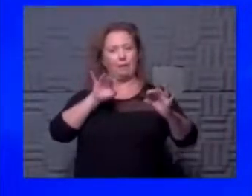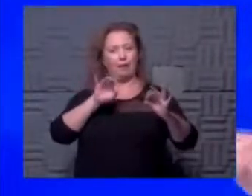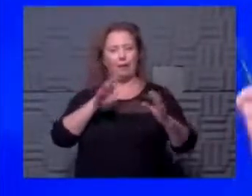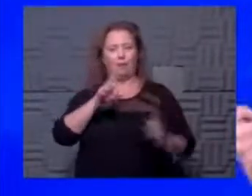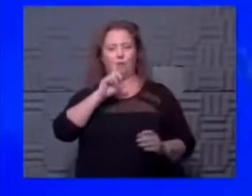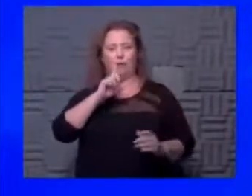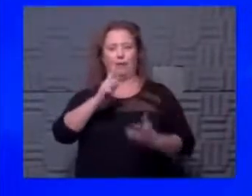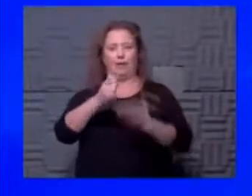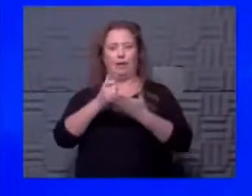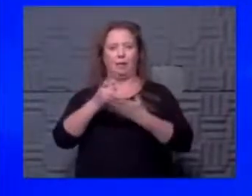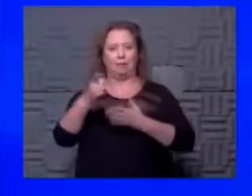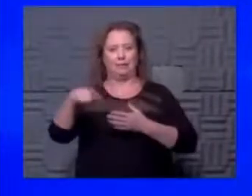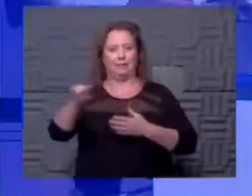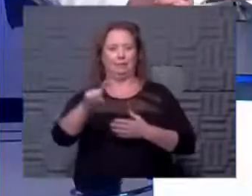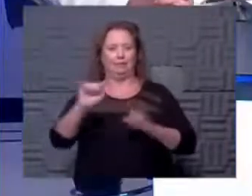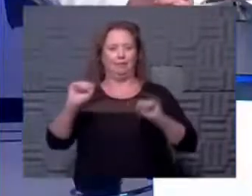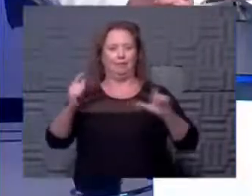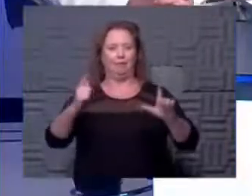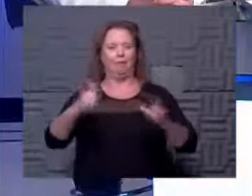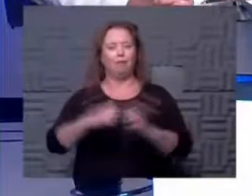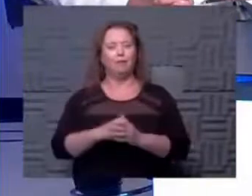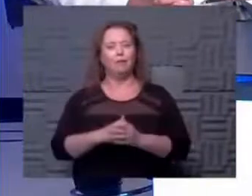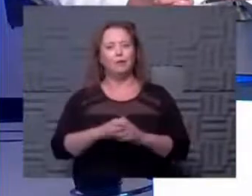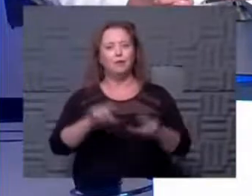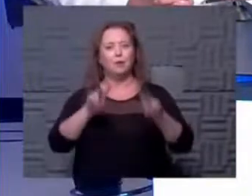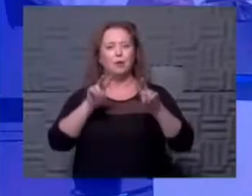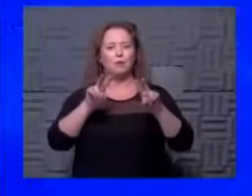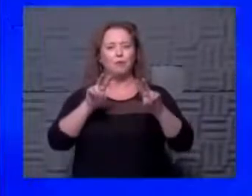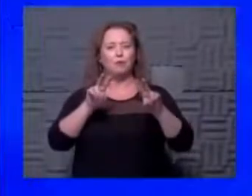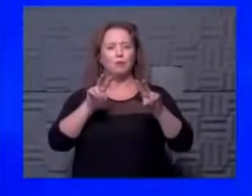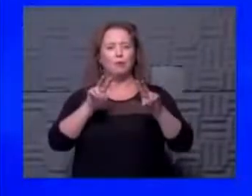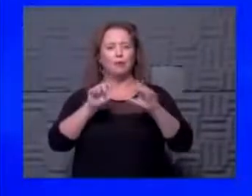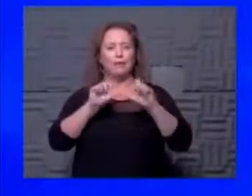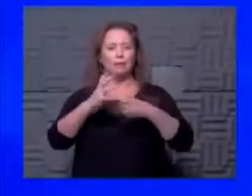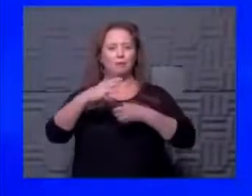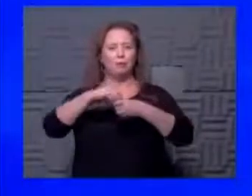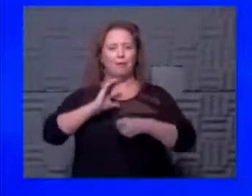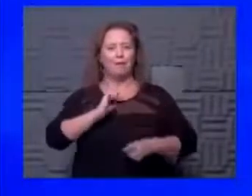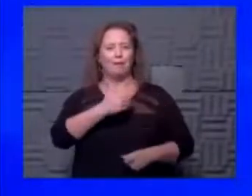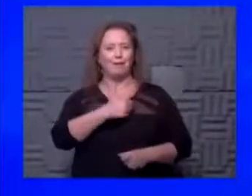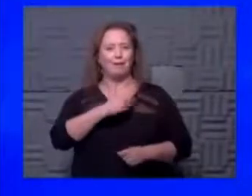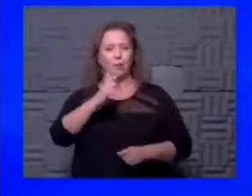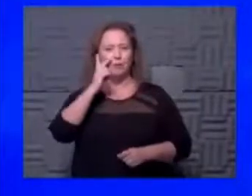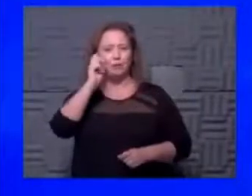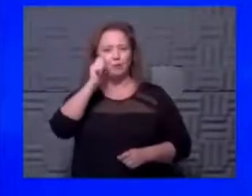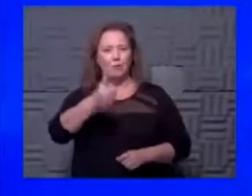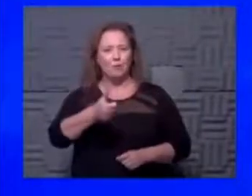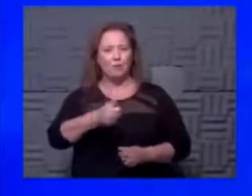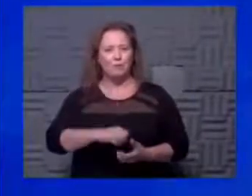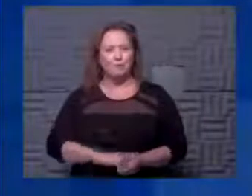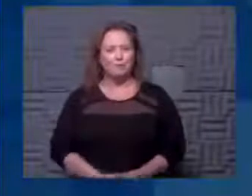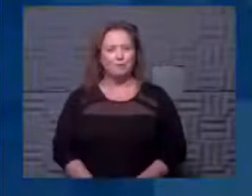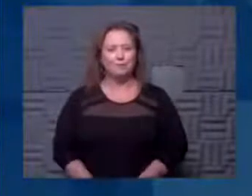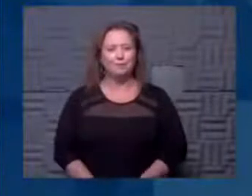it really helps these guys too. So keep watching, keep joining us, and we will see you tomorrow.